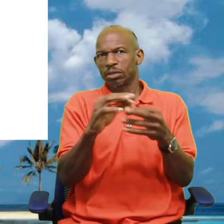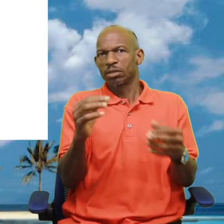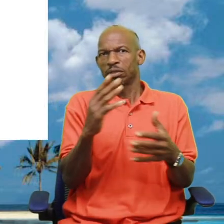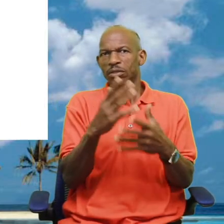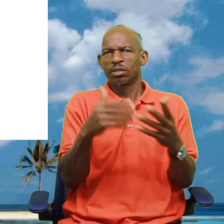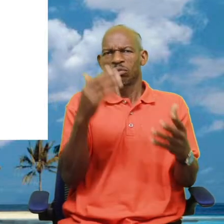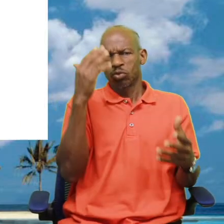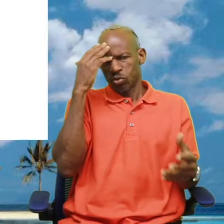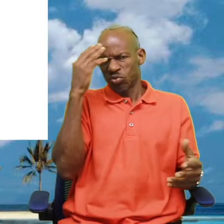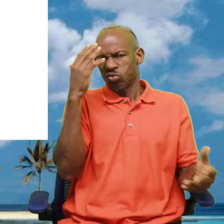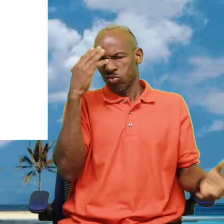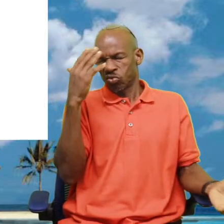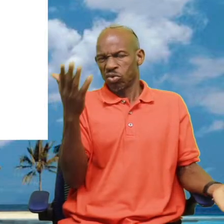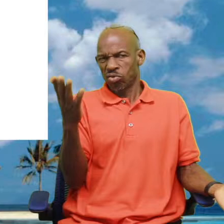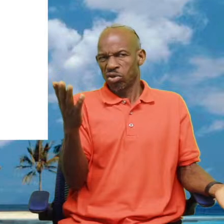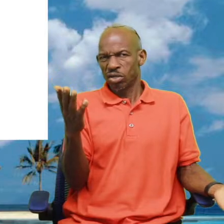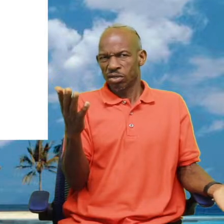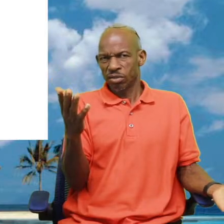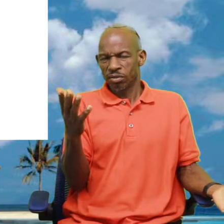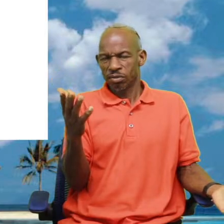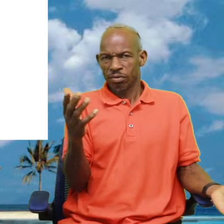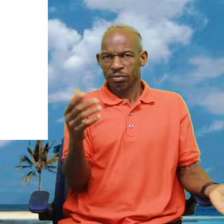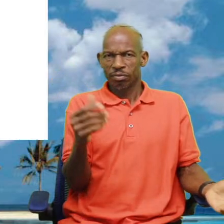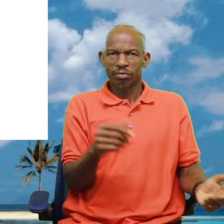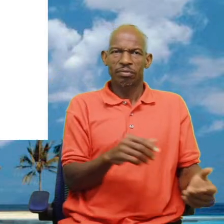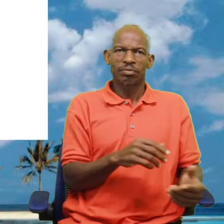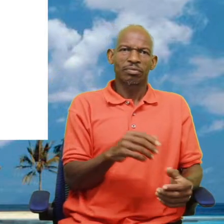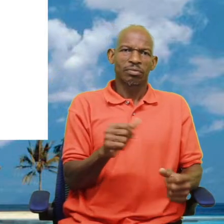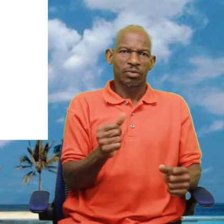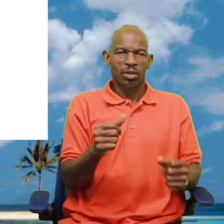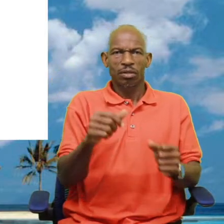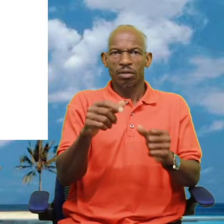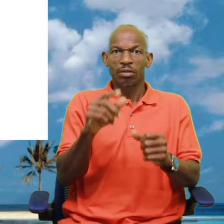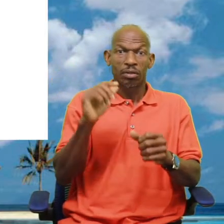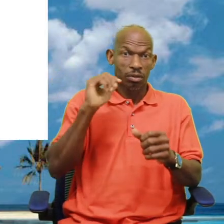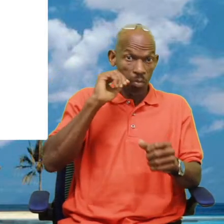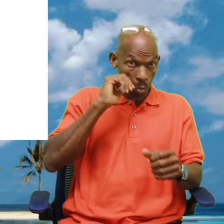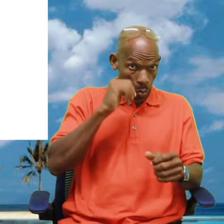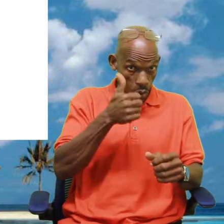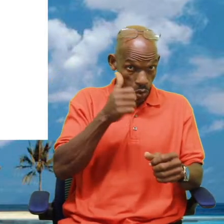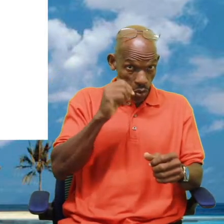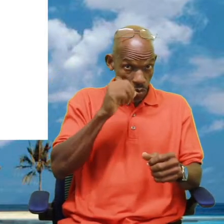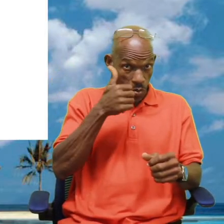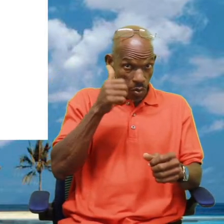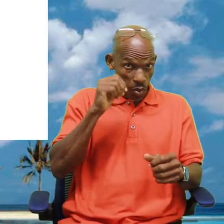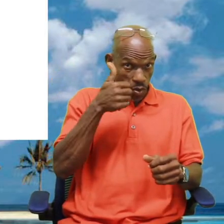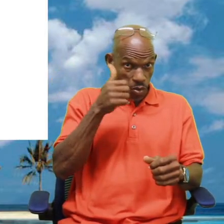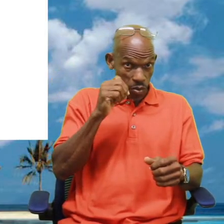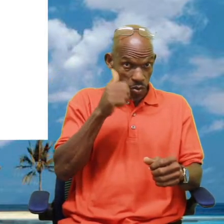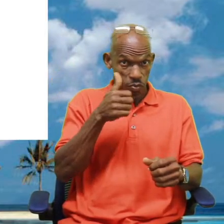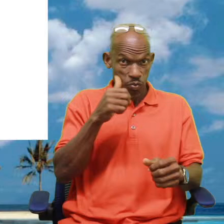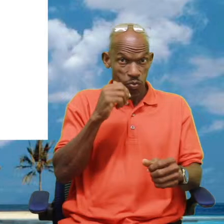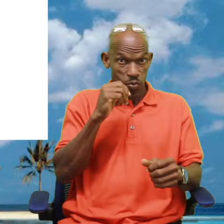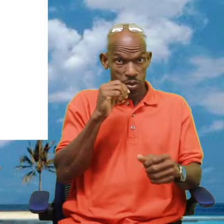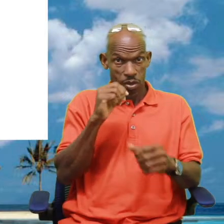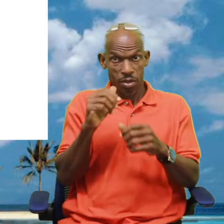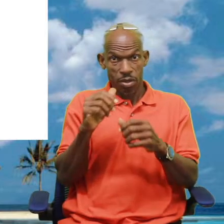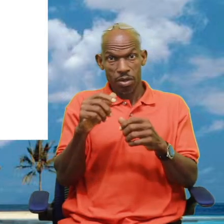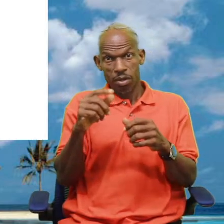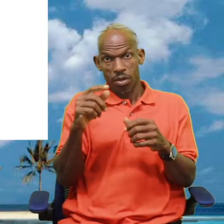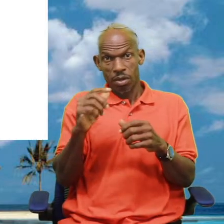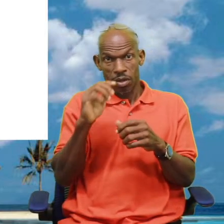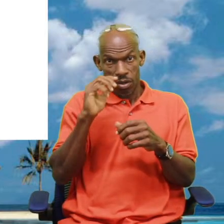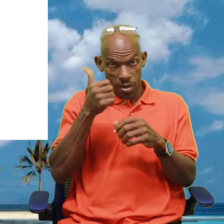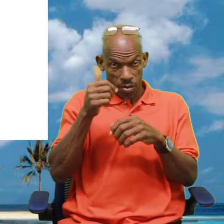already there already. Okay? So let's go. All right, so good afternoon and see you